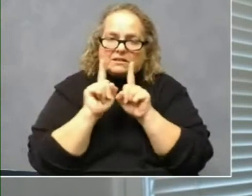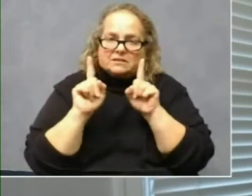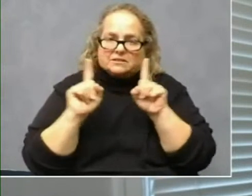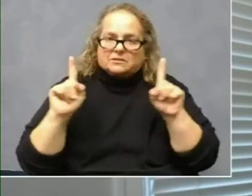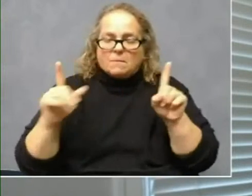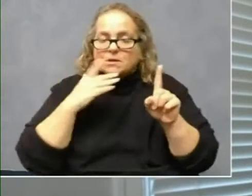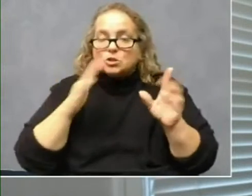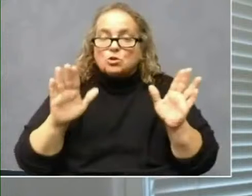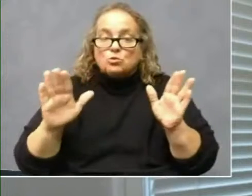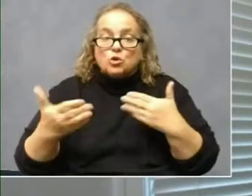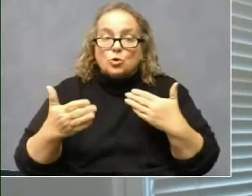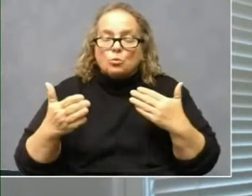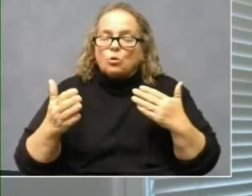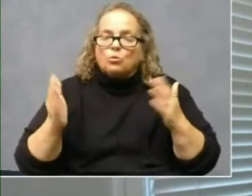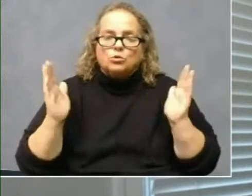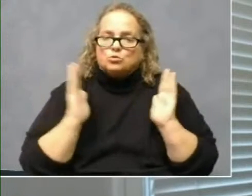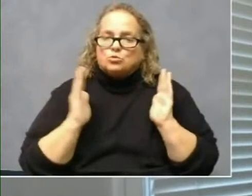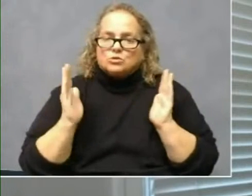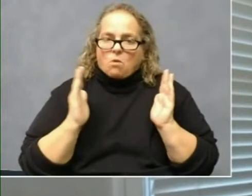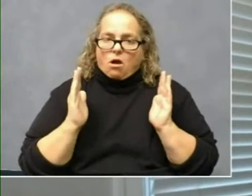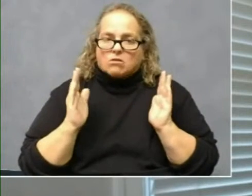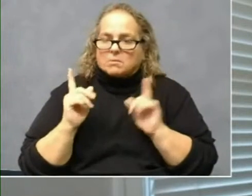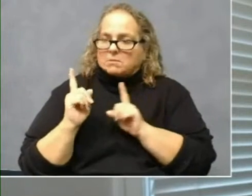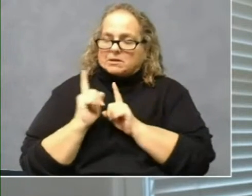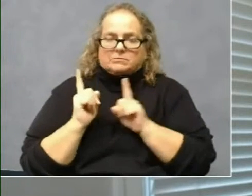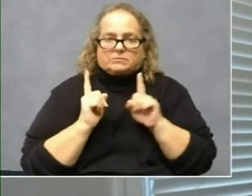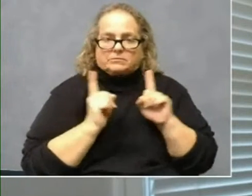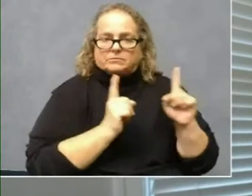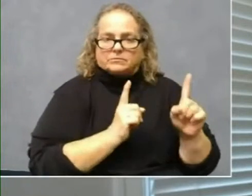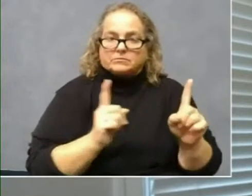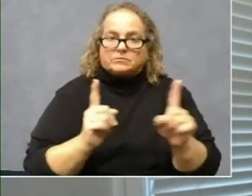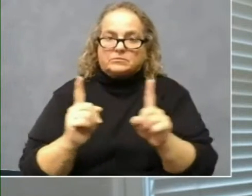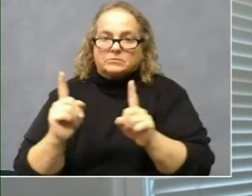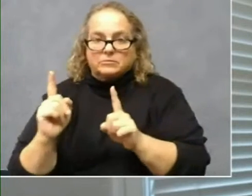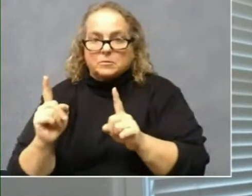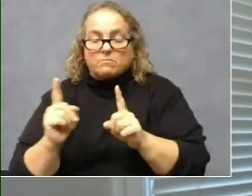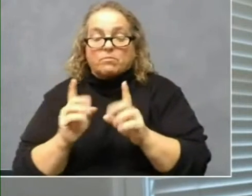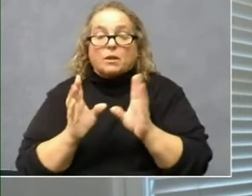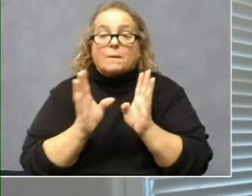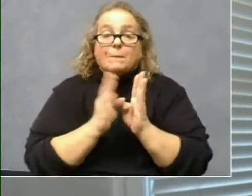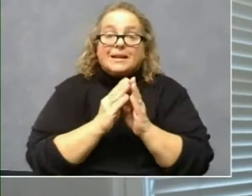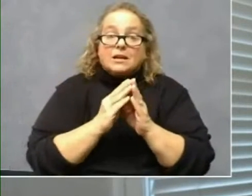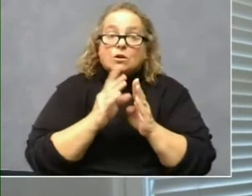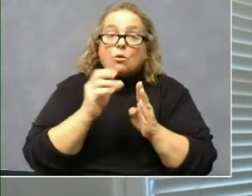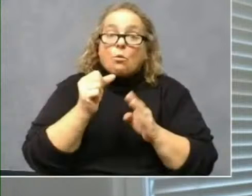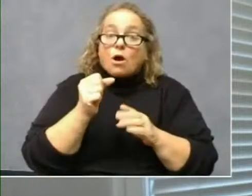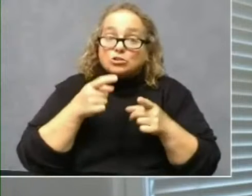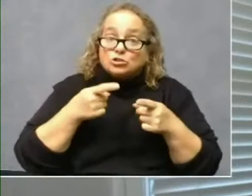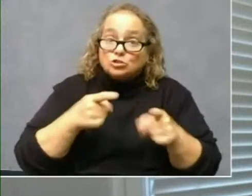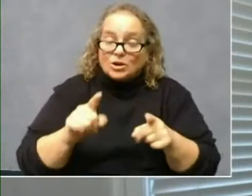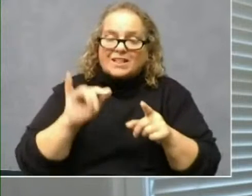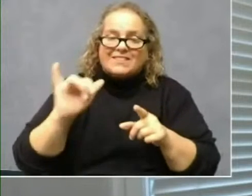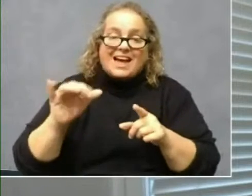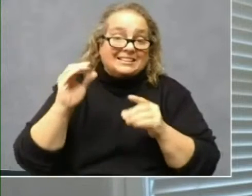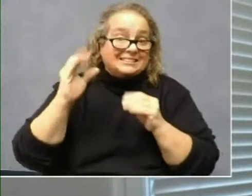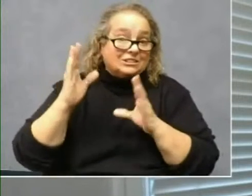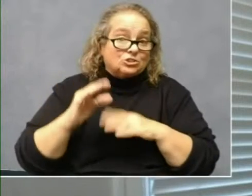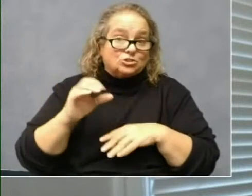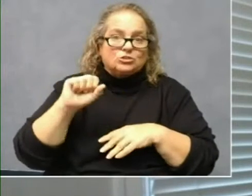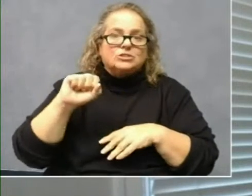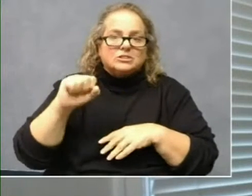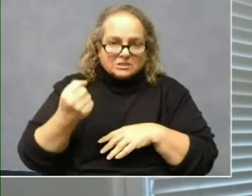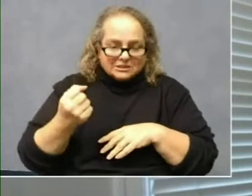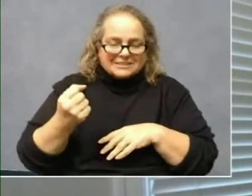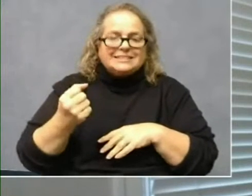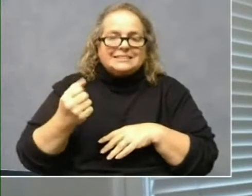the event in. The meeting was held during the teacher's contagious period, and most of the staff were required to quarantine